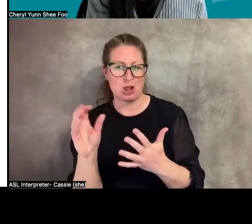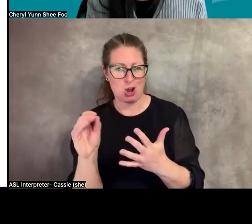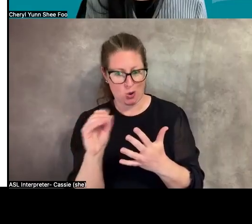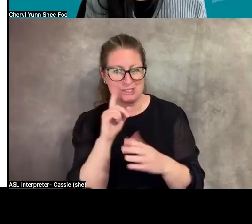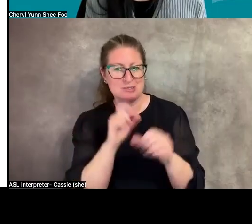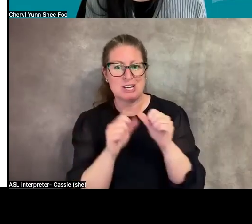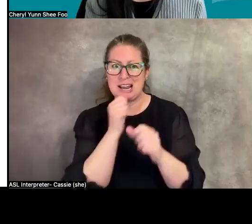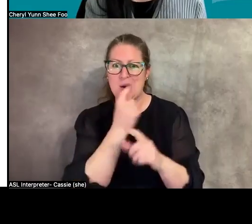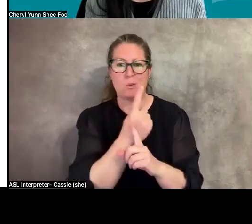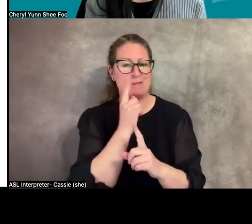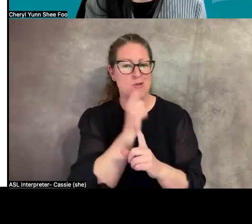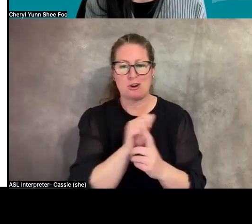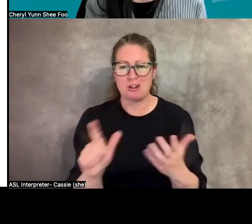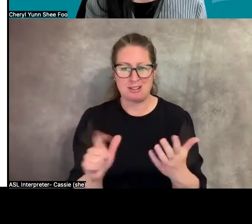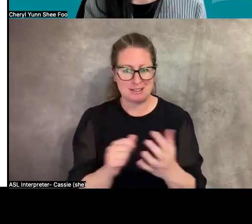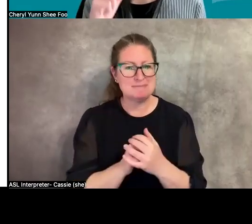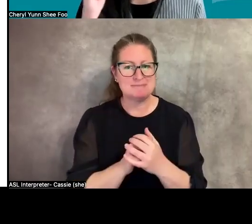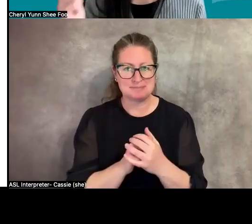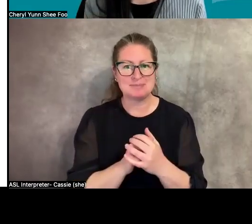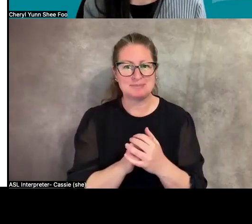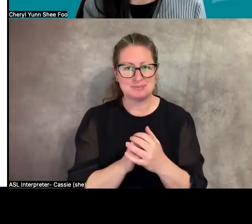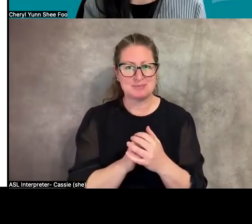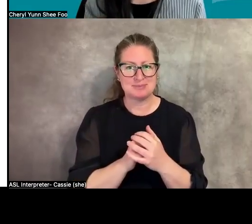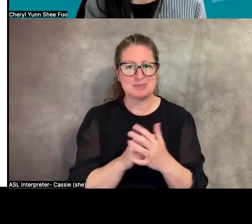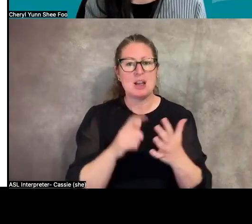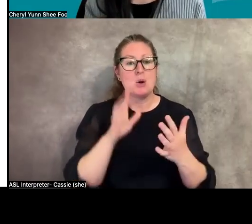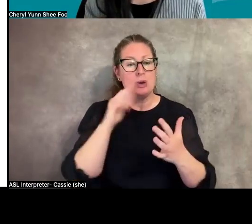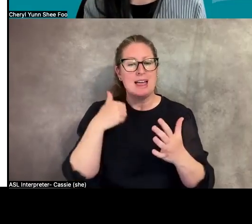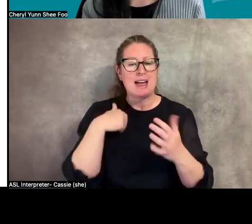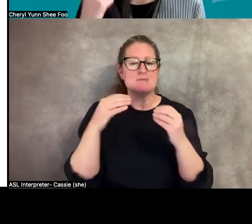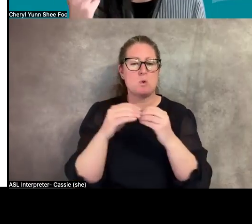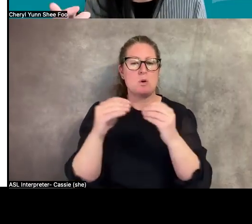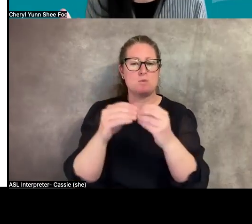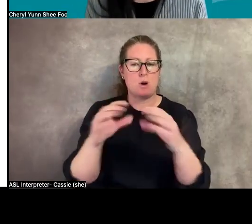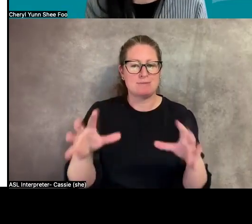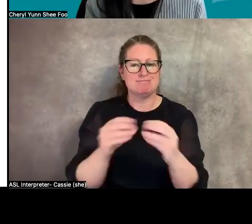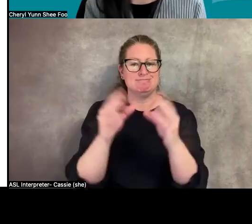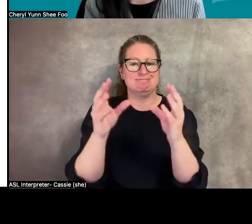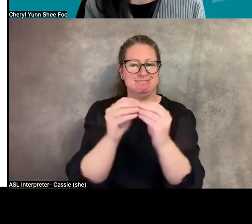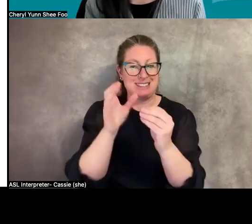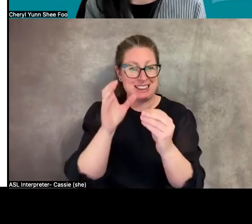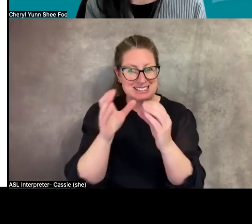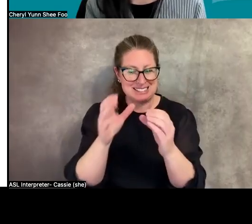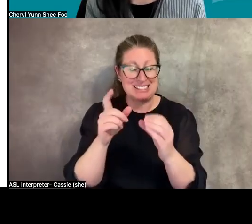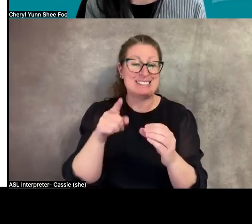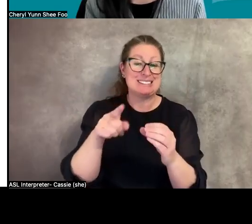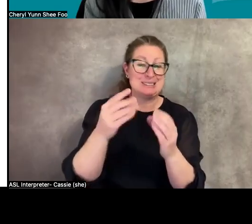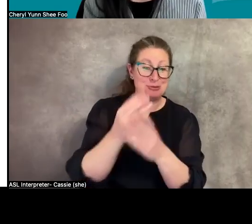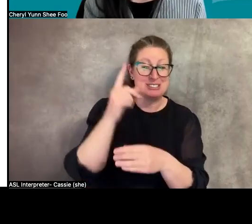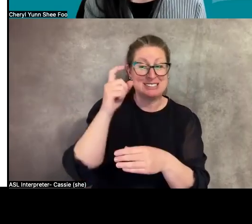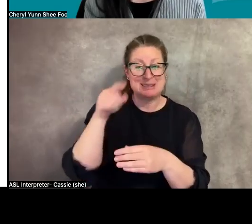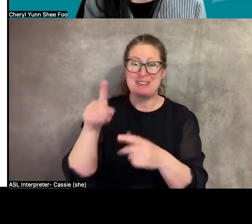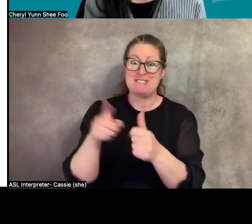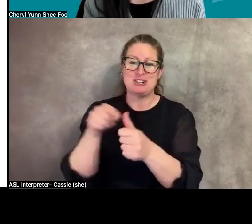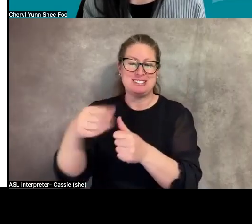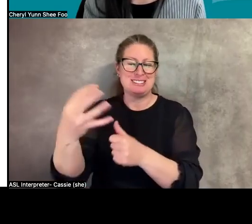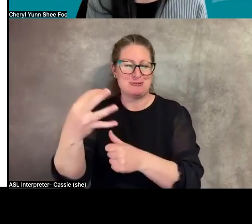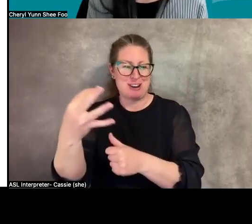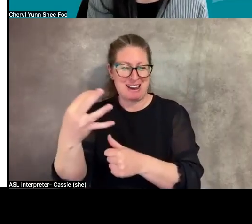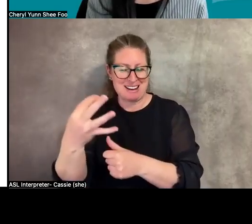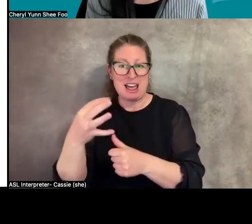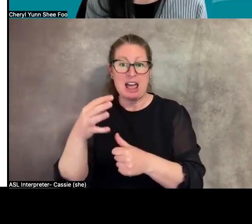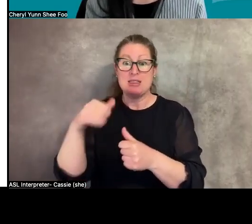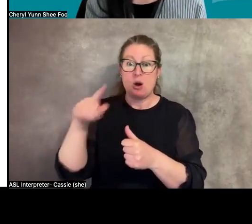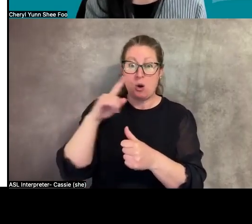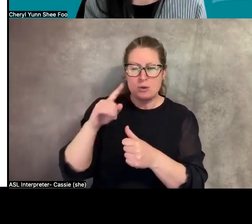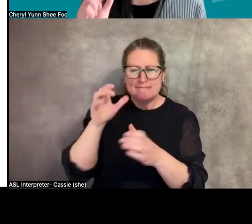listening tours that are going to happen over the spring and summer, we have our first one scheduled this Friday, are going to help